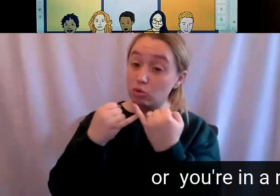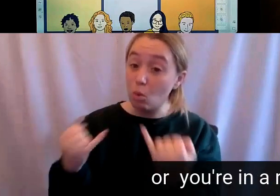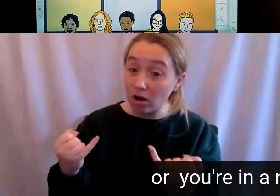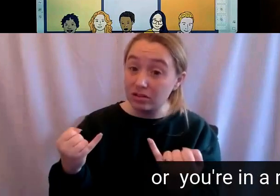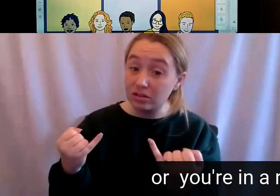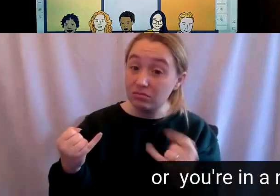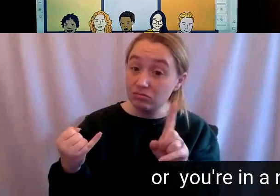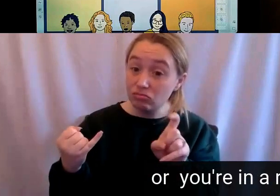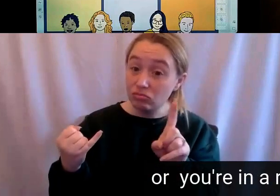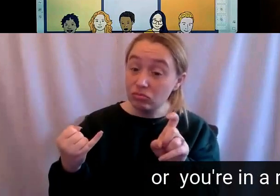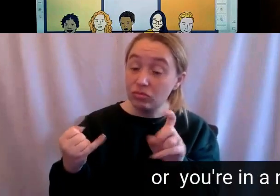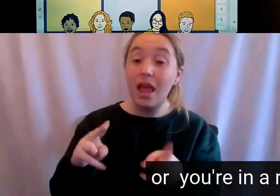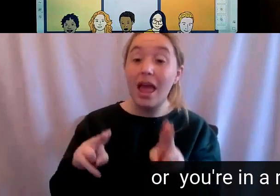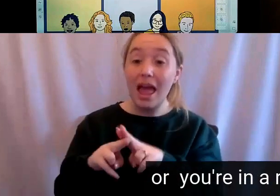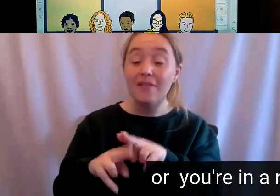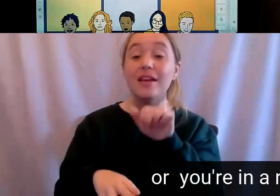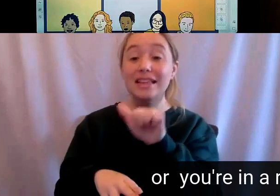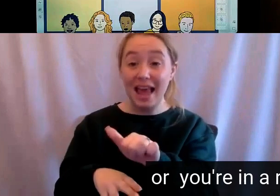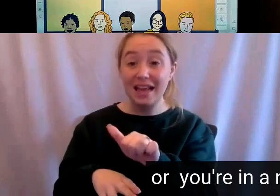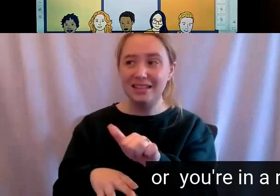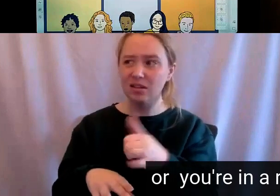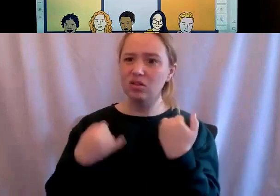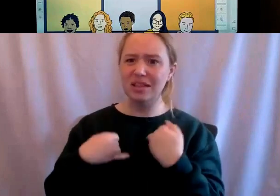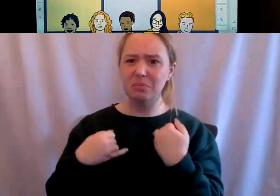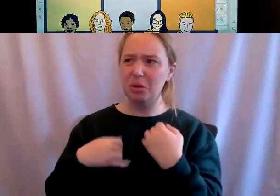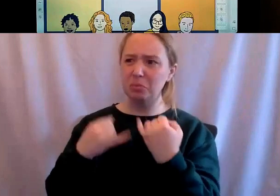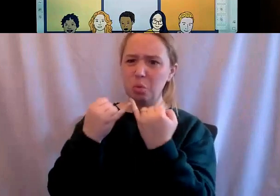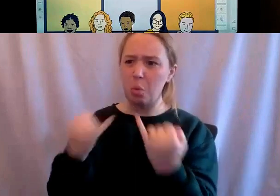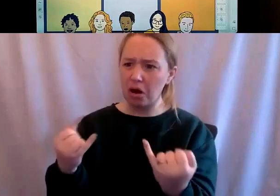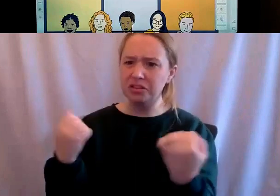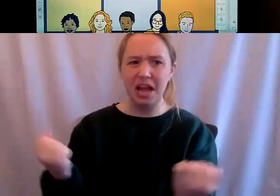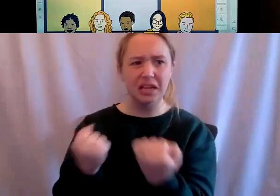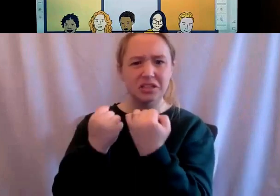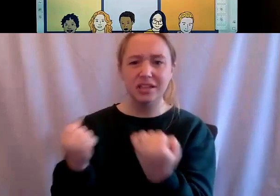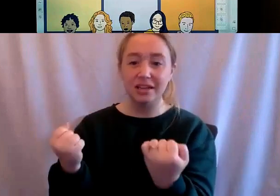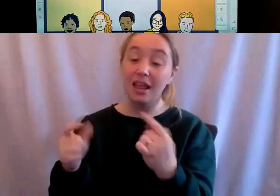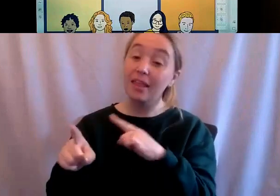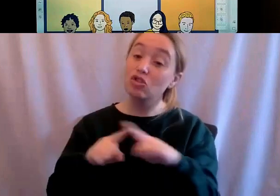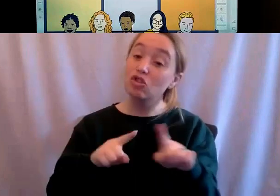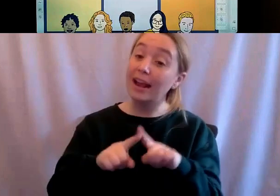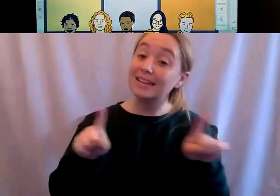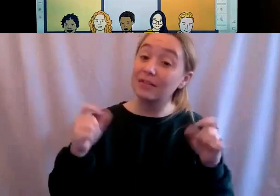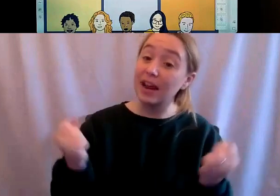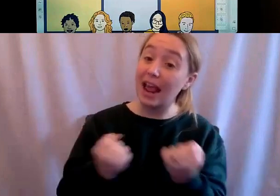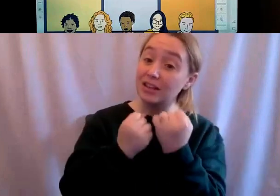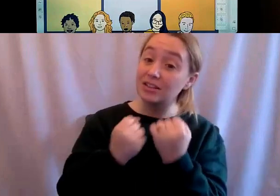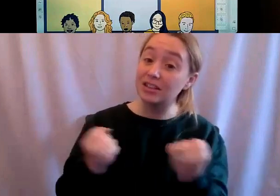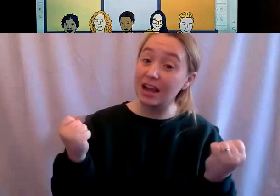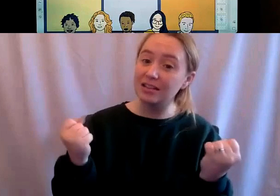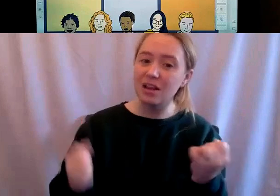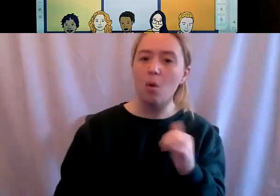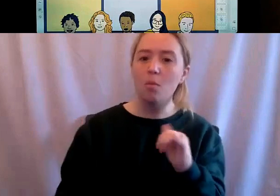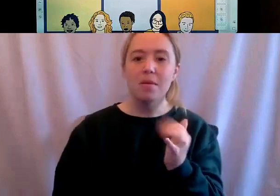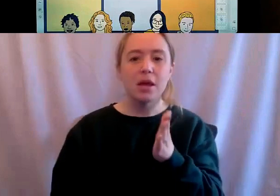symptoms worse? If it is, swap to something else. You know, you might find that maybe it's a body pump class,